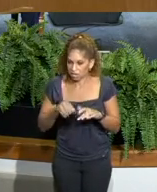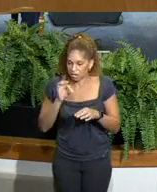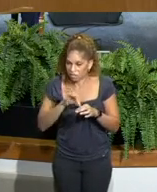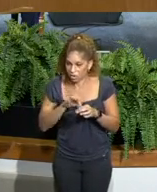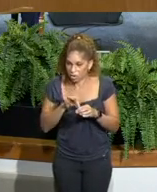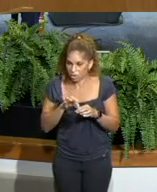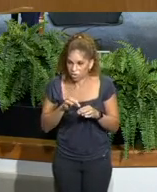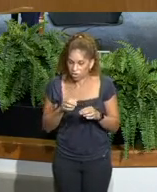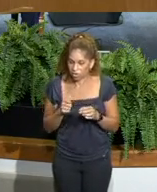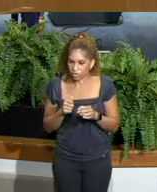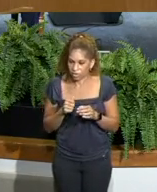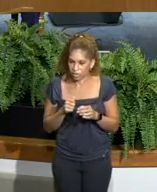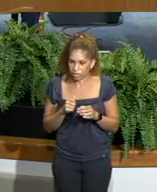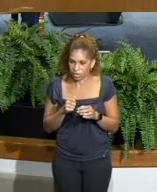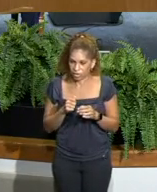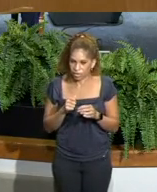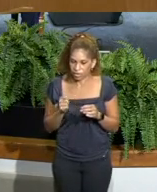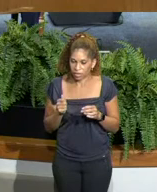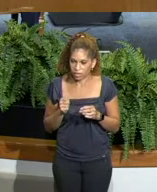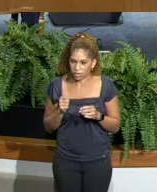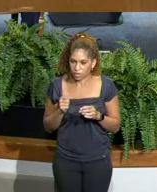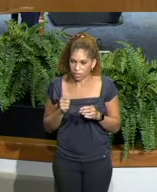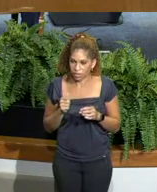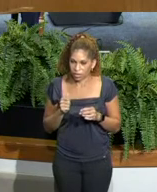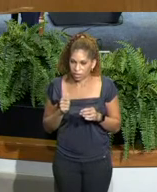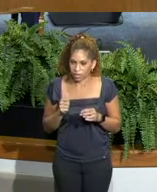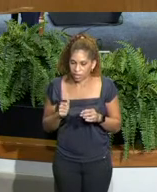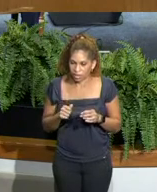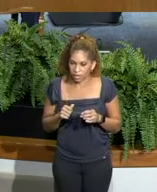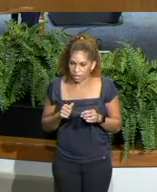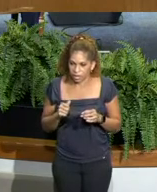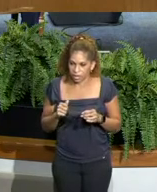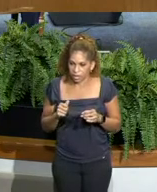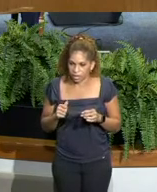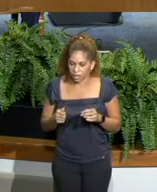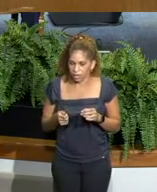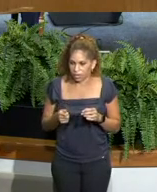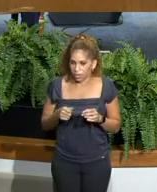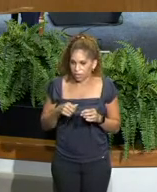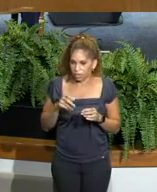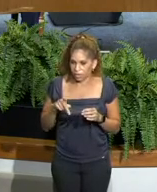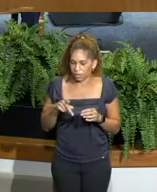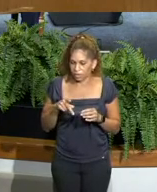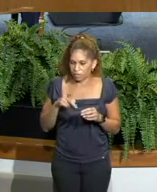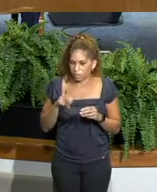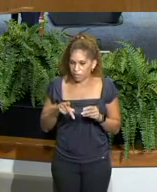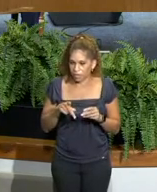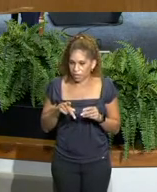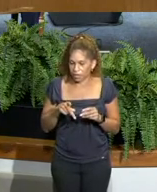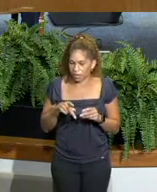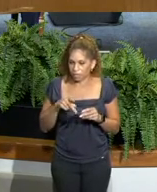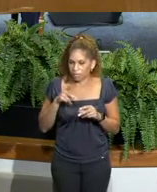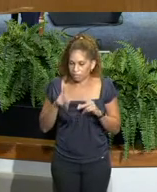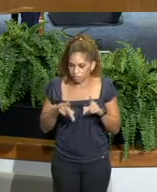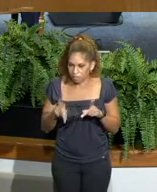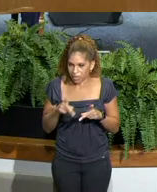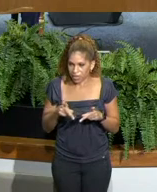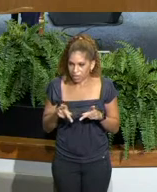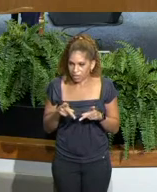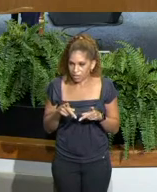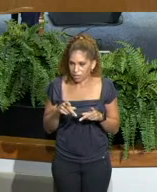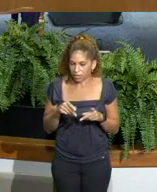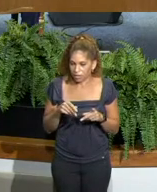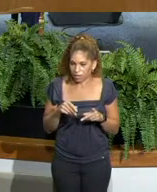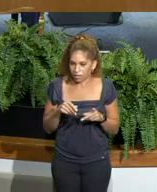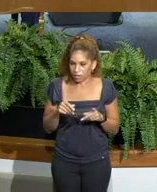when Roosevelt passed the Social Security Act, but in order to get it passed, he had to compromise with some folk who said, look, we'll only go along